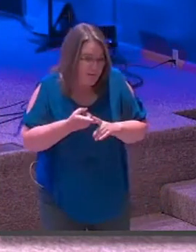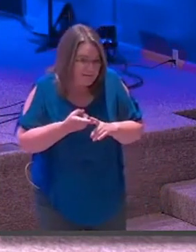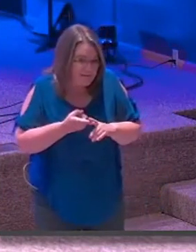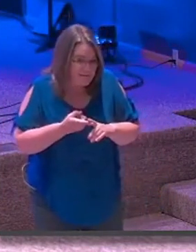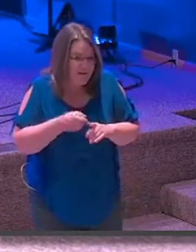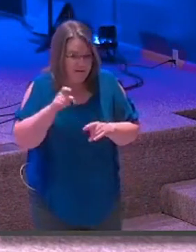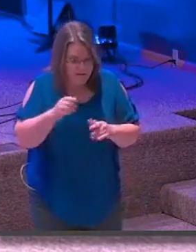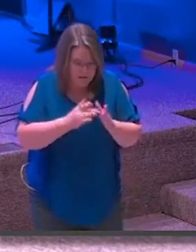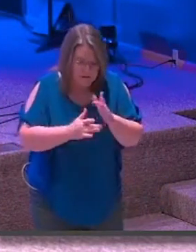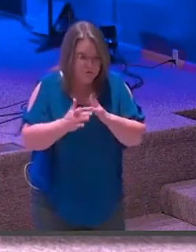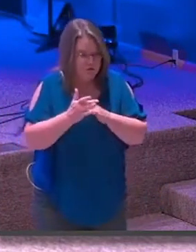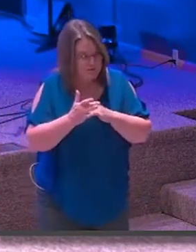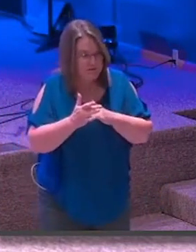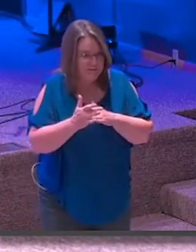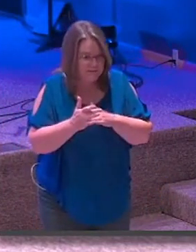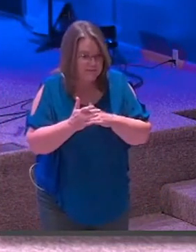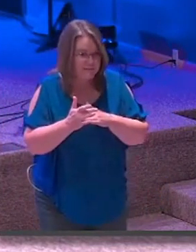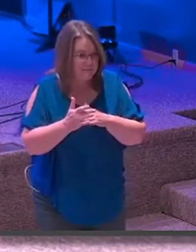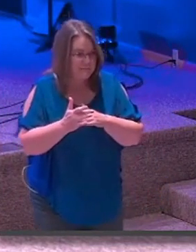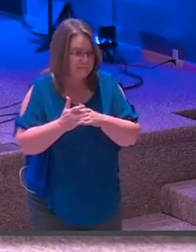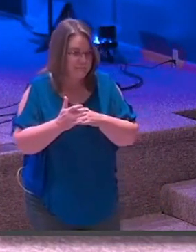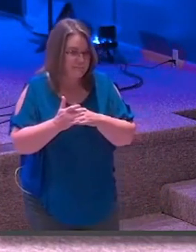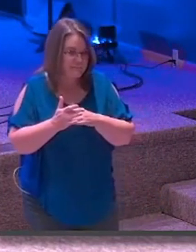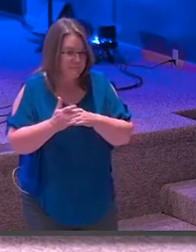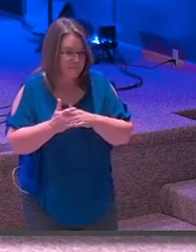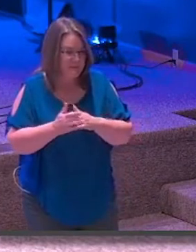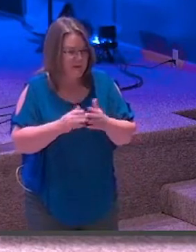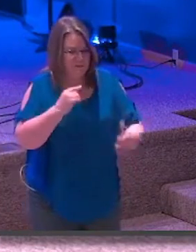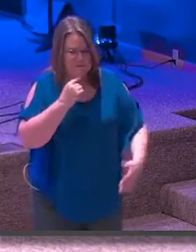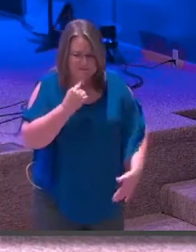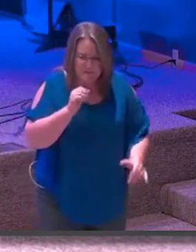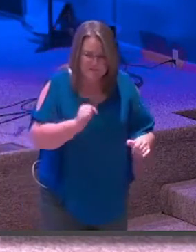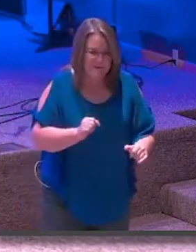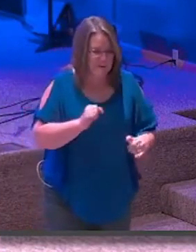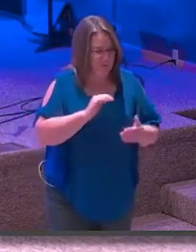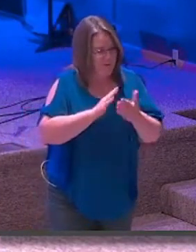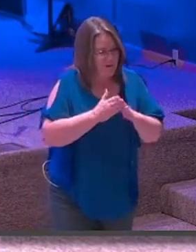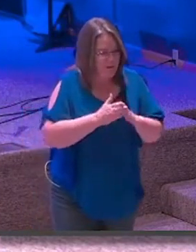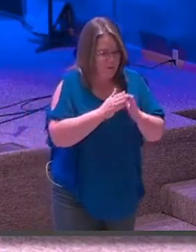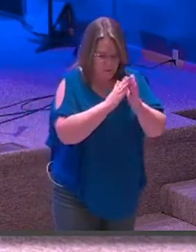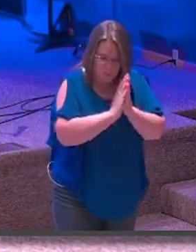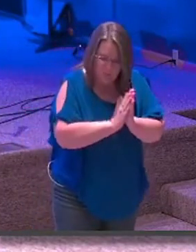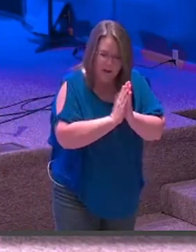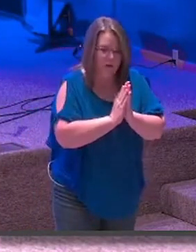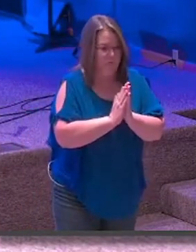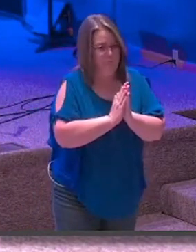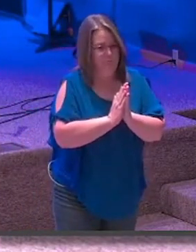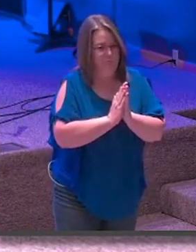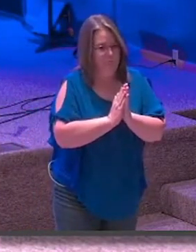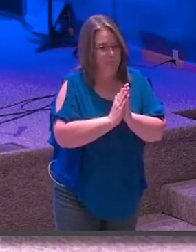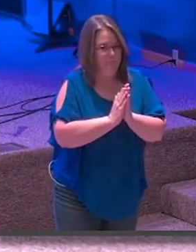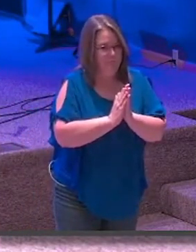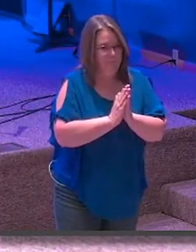Jesus? How serious can you get in prayer and efforts?